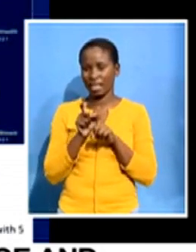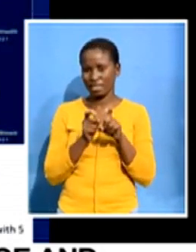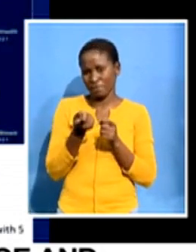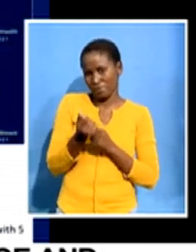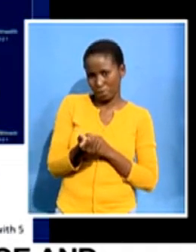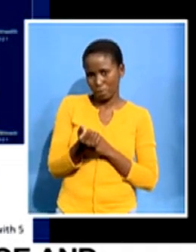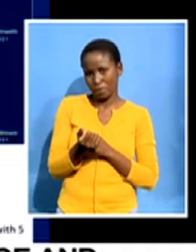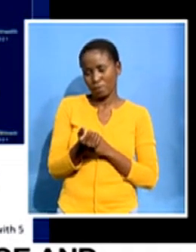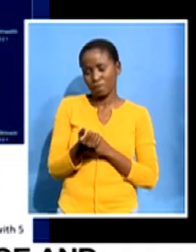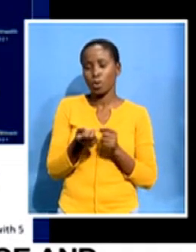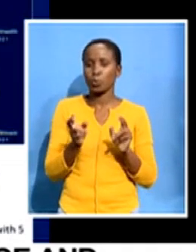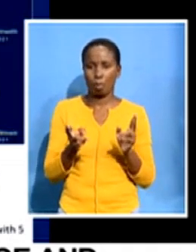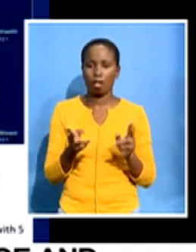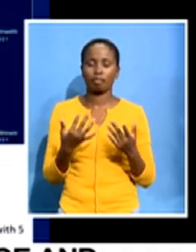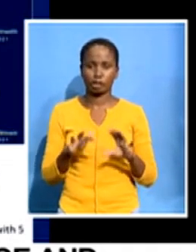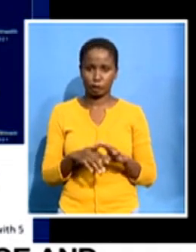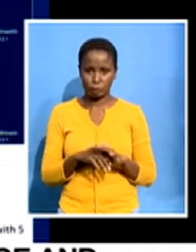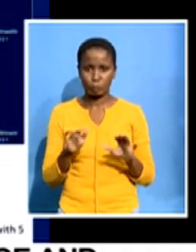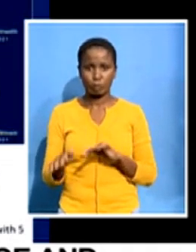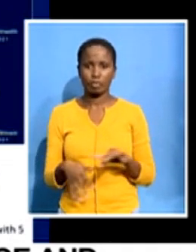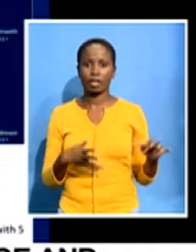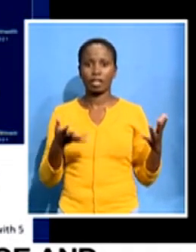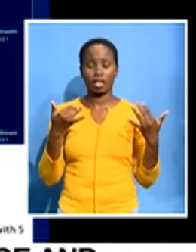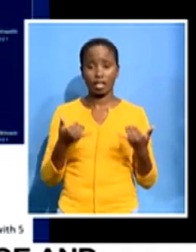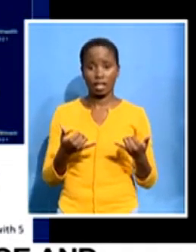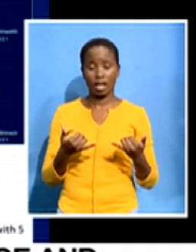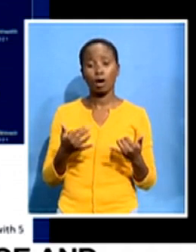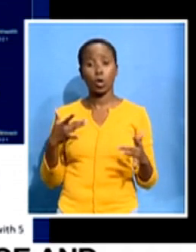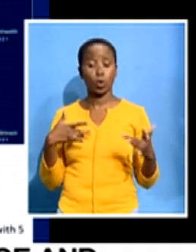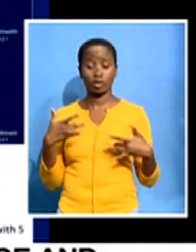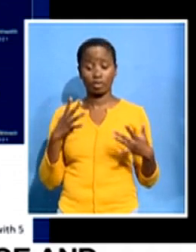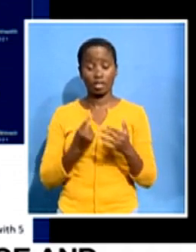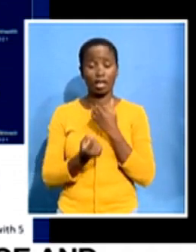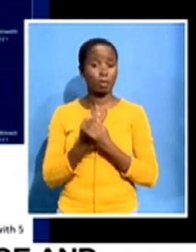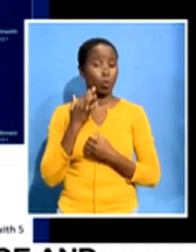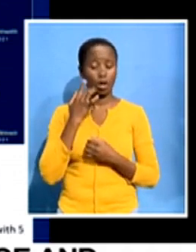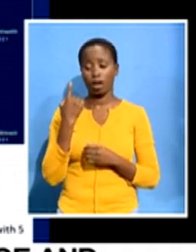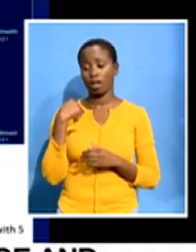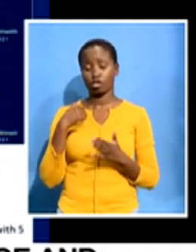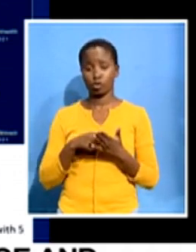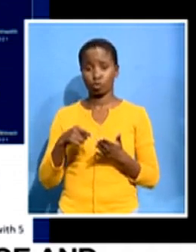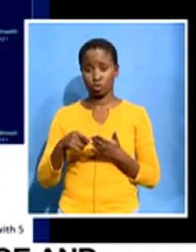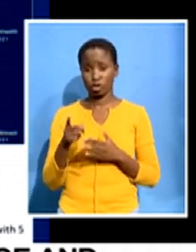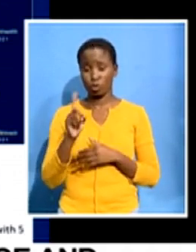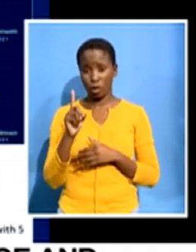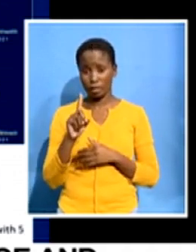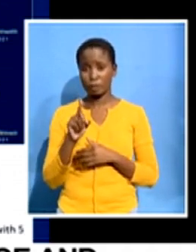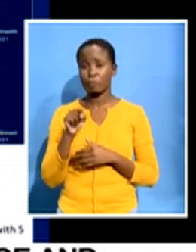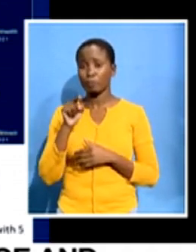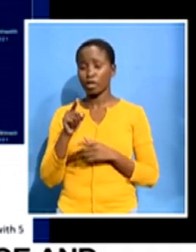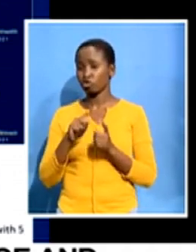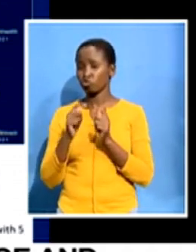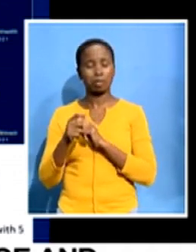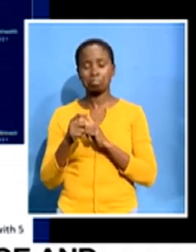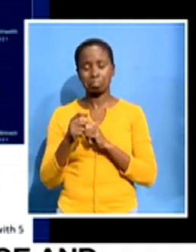Metro specifically, where we had a concern last week, essentially is largely unchanged over this last week. The percentages